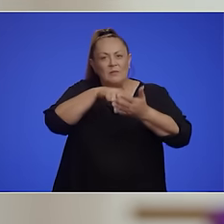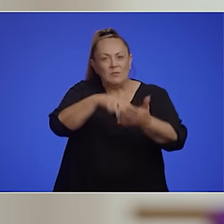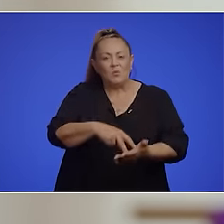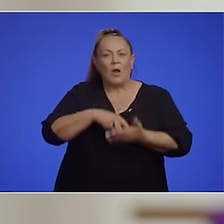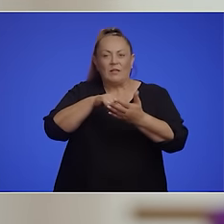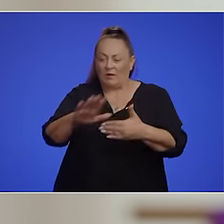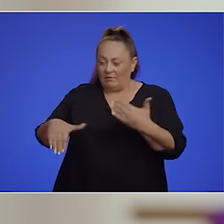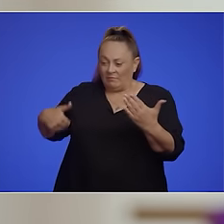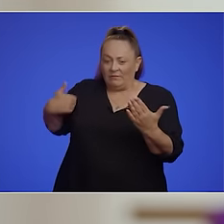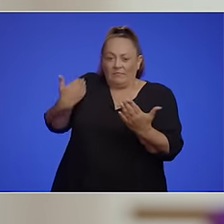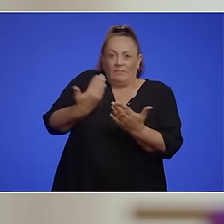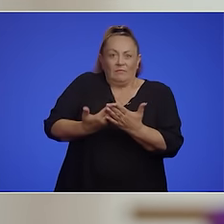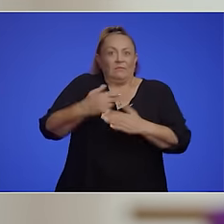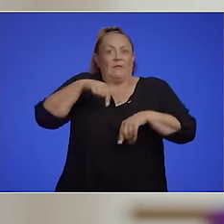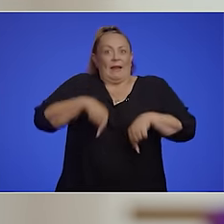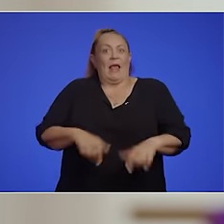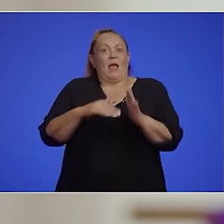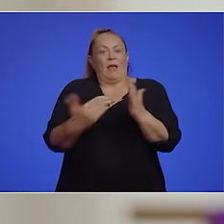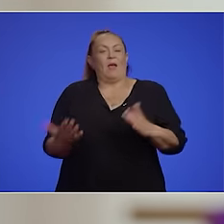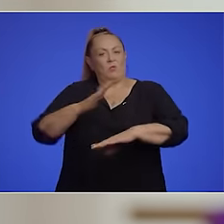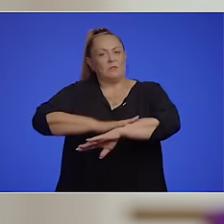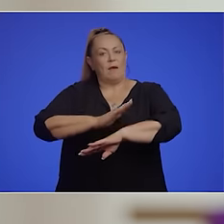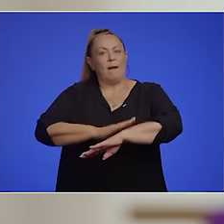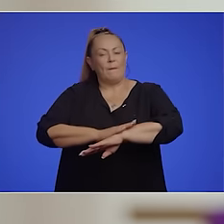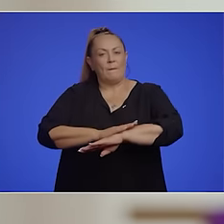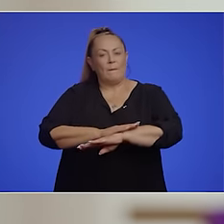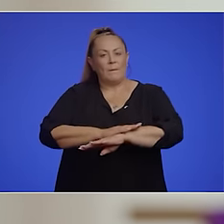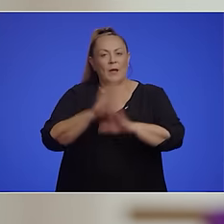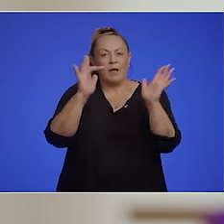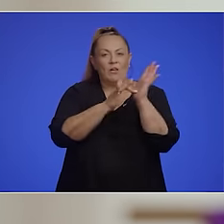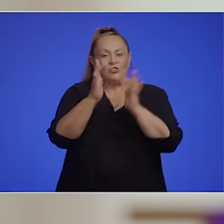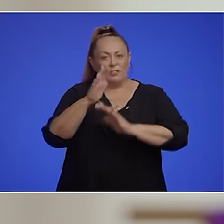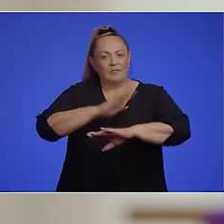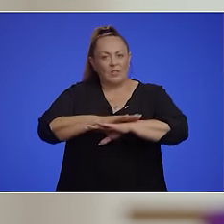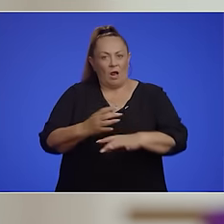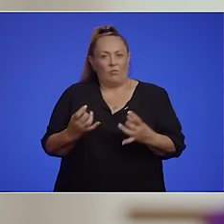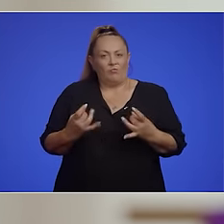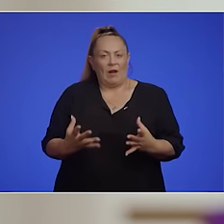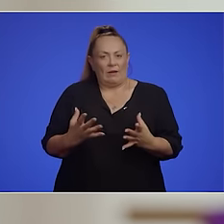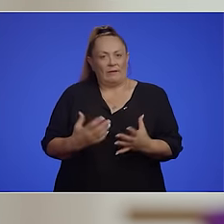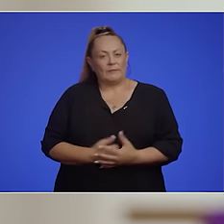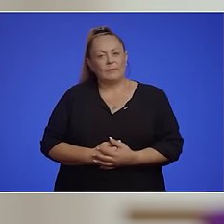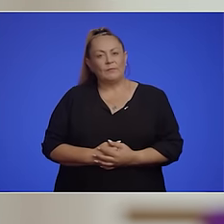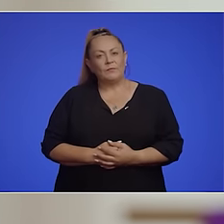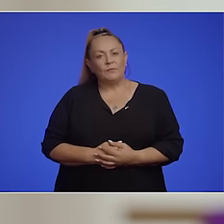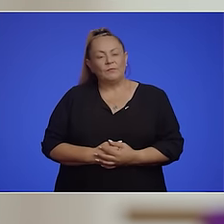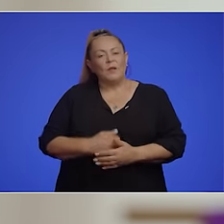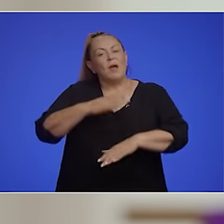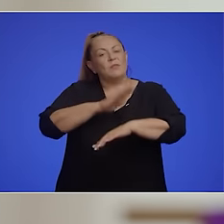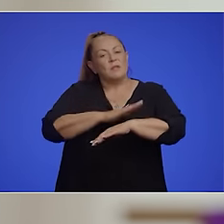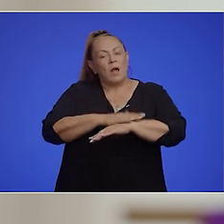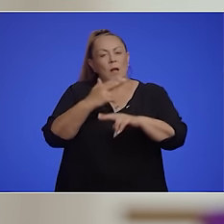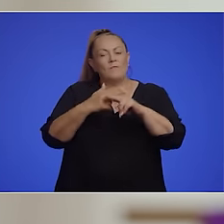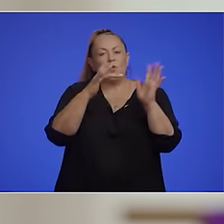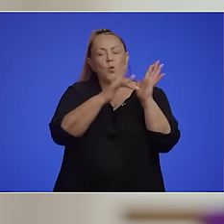now is the moment. Now Jesus' hour and his time has come. The time for